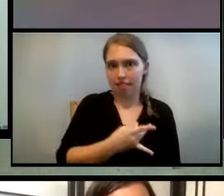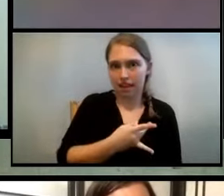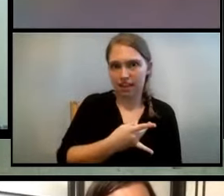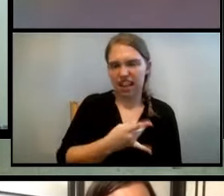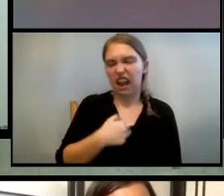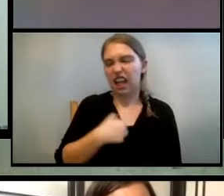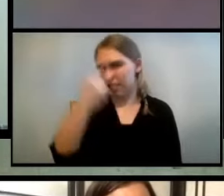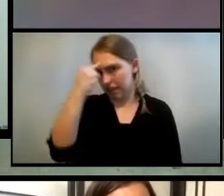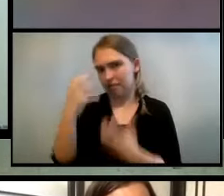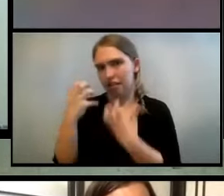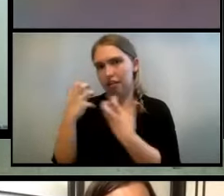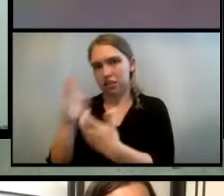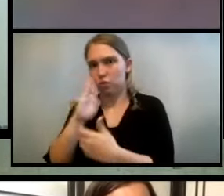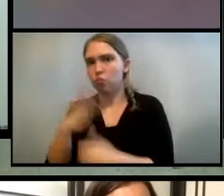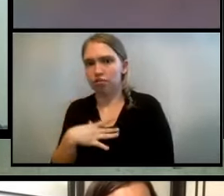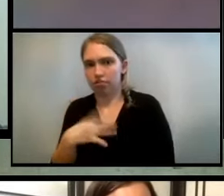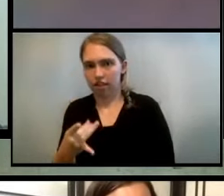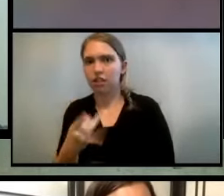I think